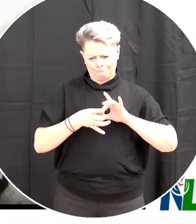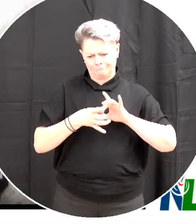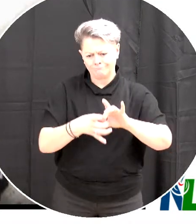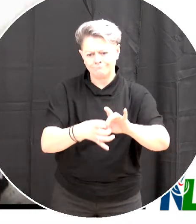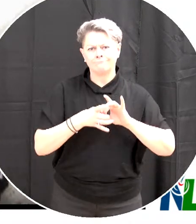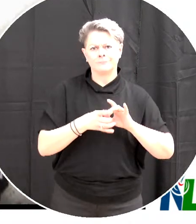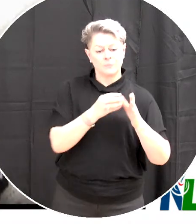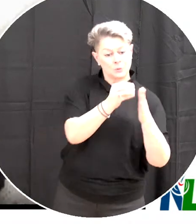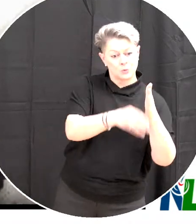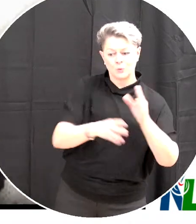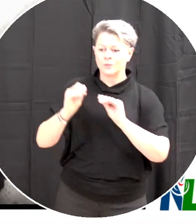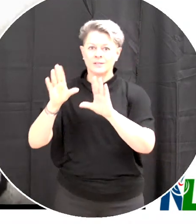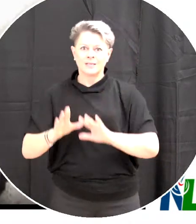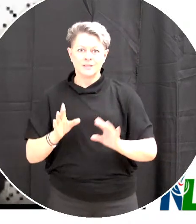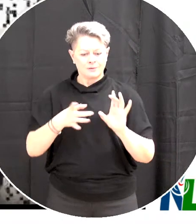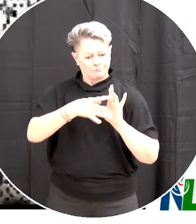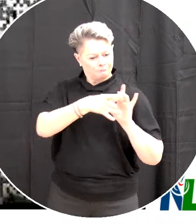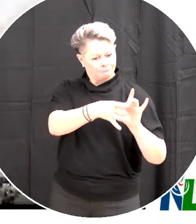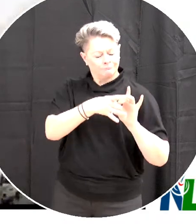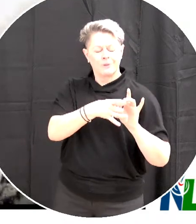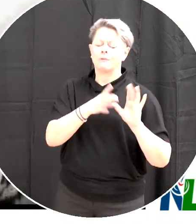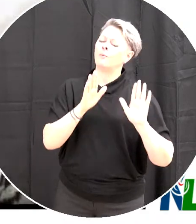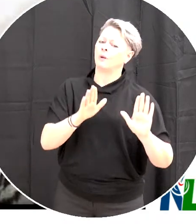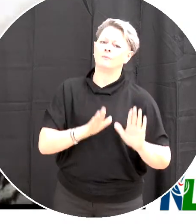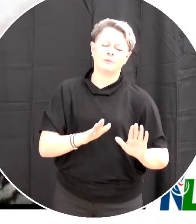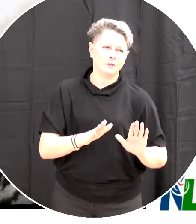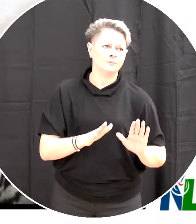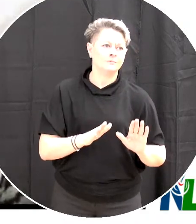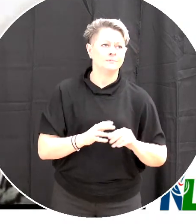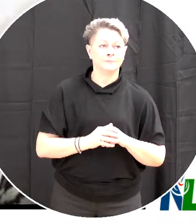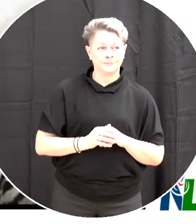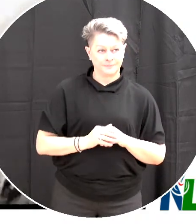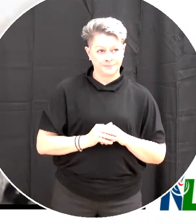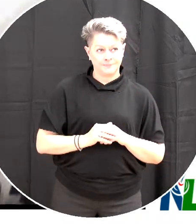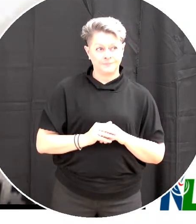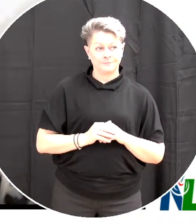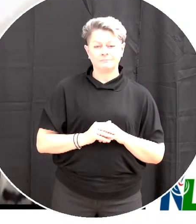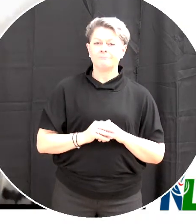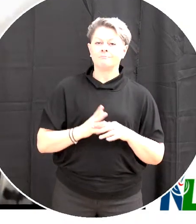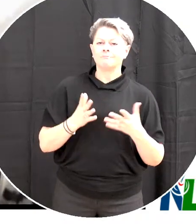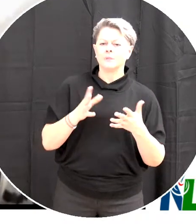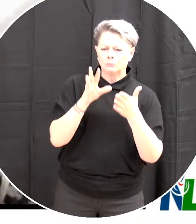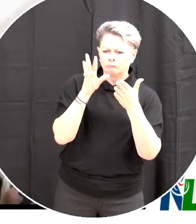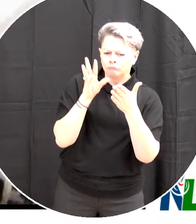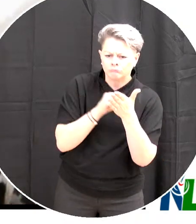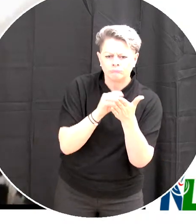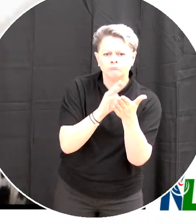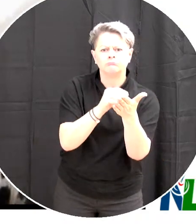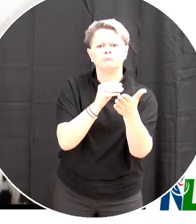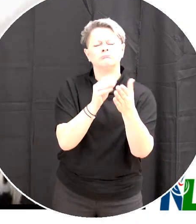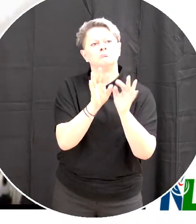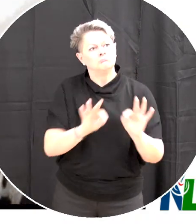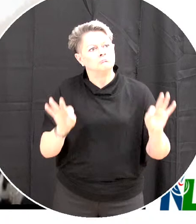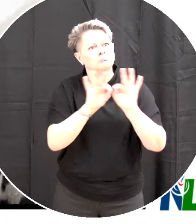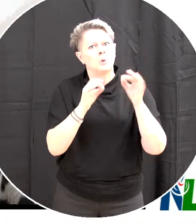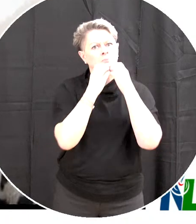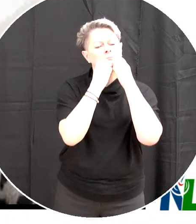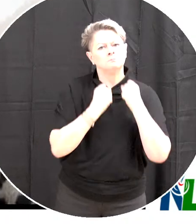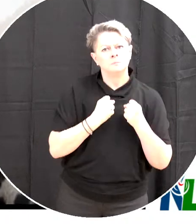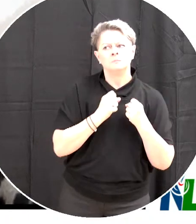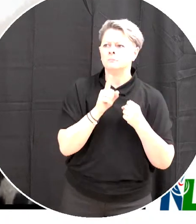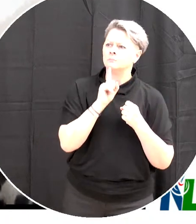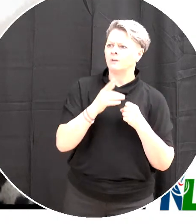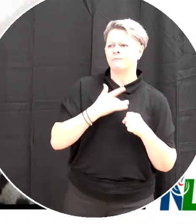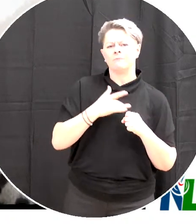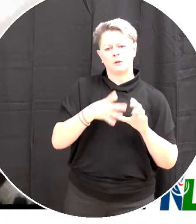piece, definitely, that's a positive. Blended learning is definitely important because we need to have the connection with our students. And if